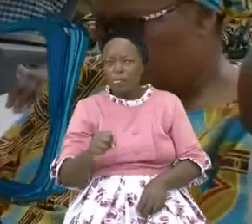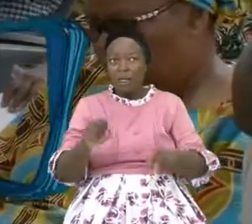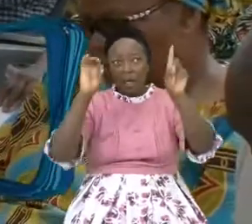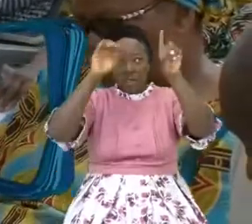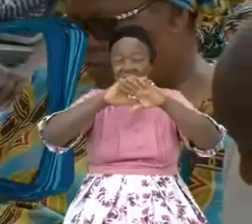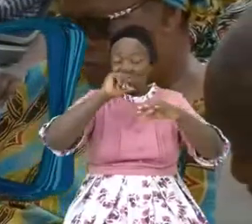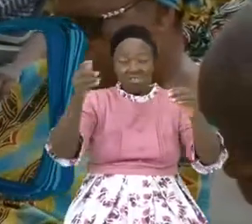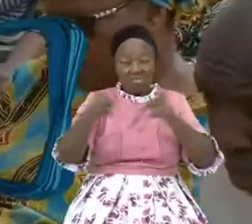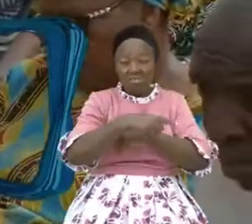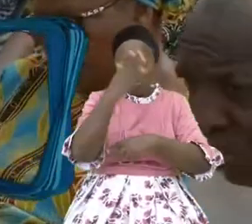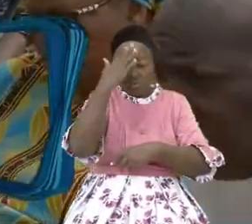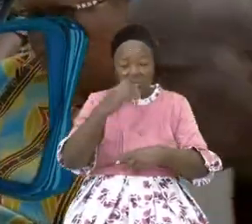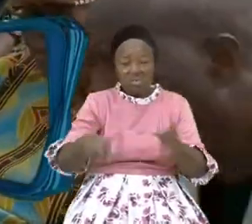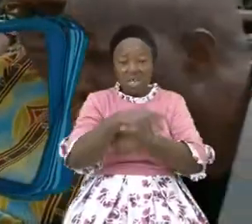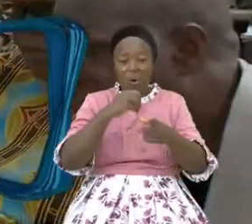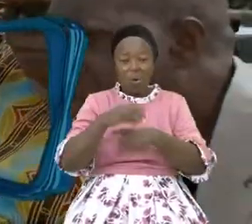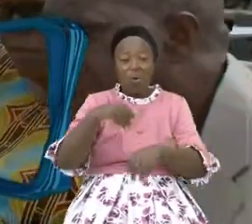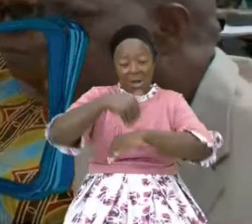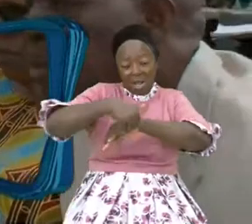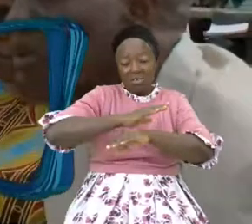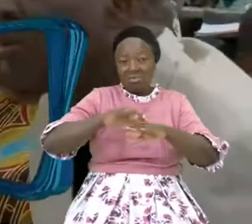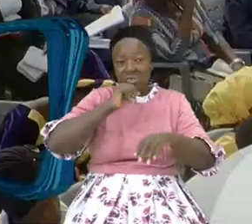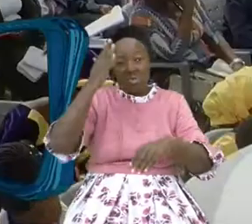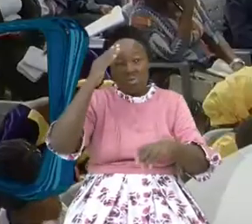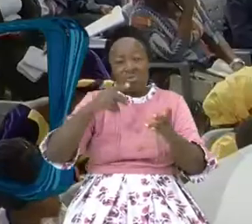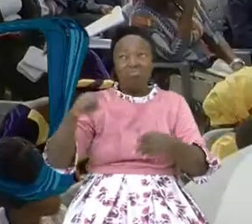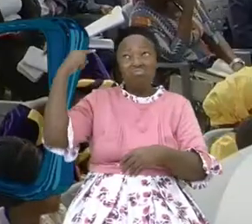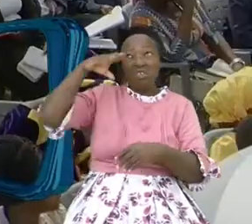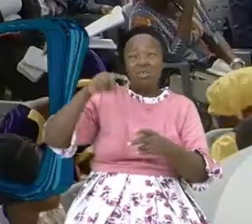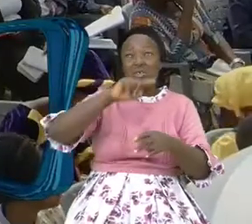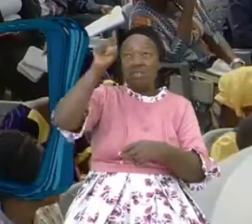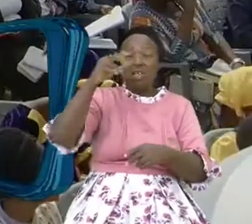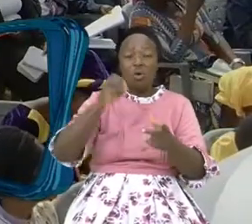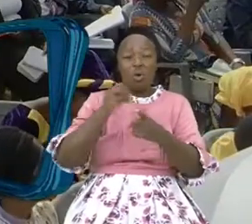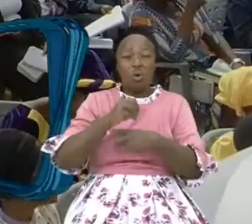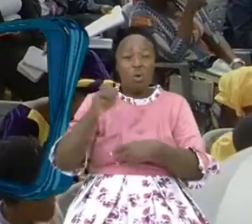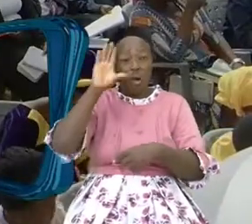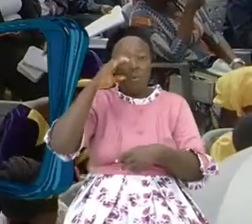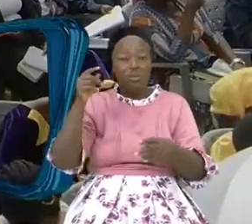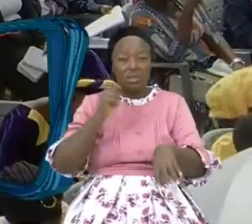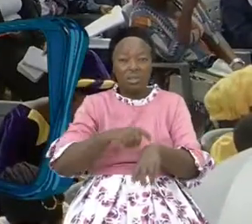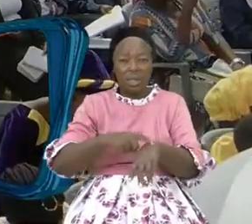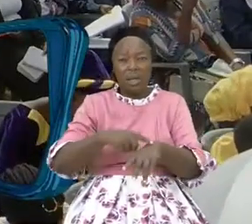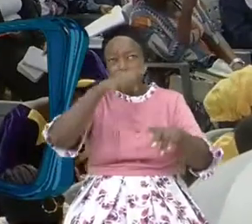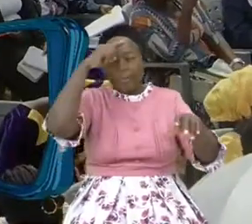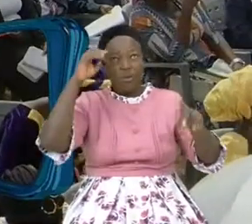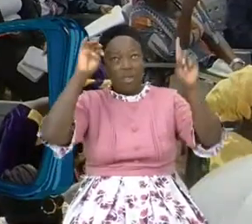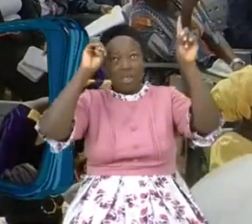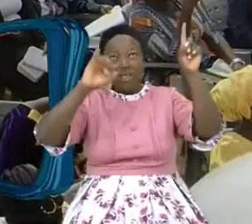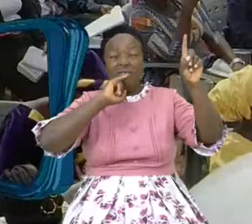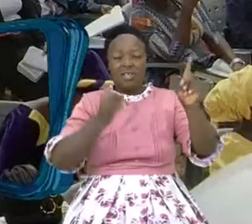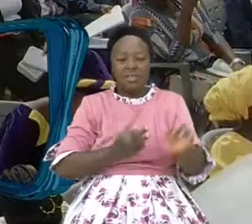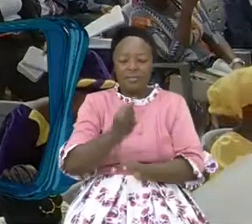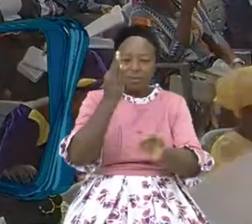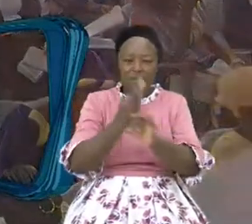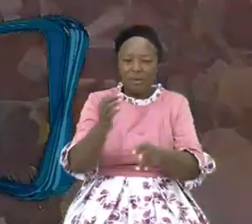or night. He doesn't know sunshine or moonlight, because he is faithful every time.